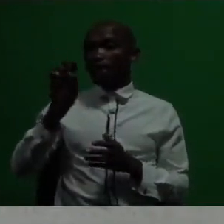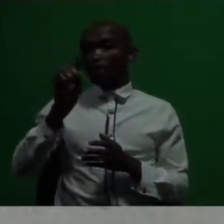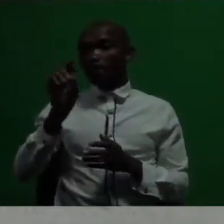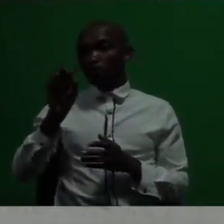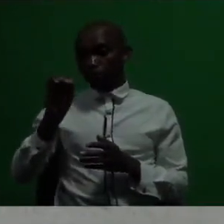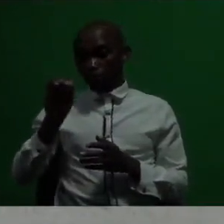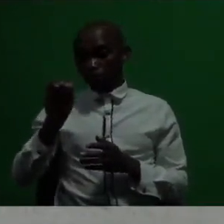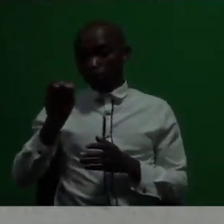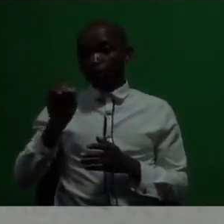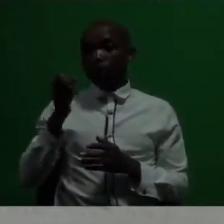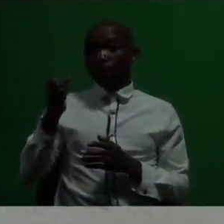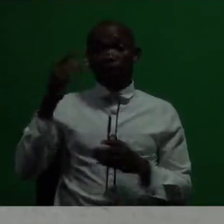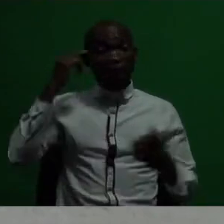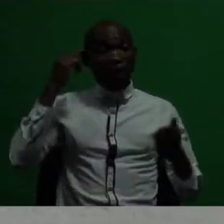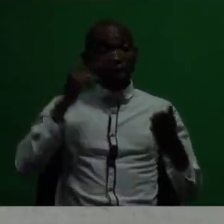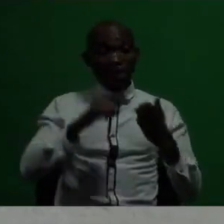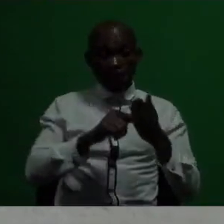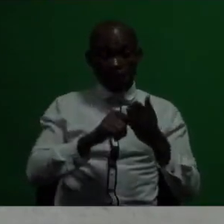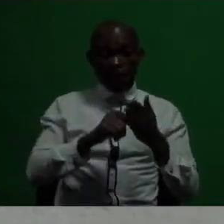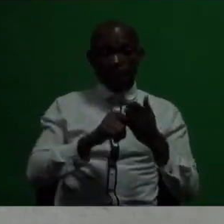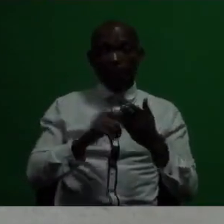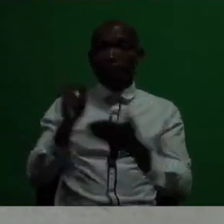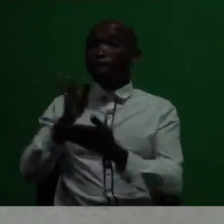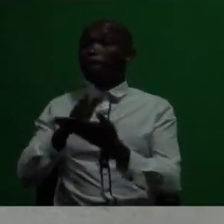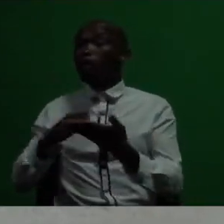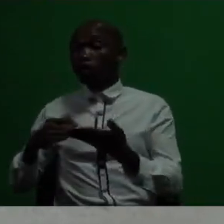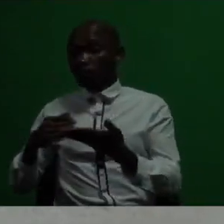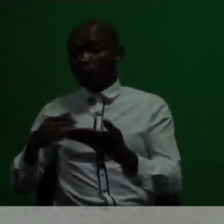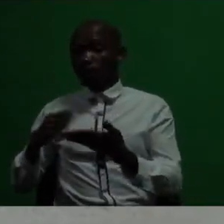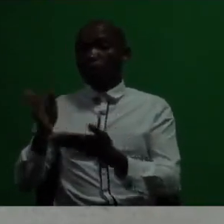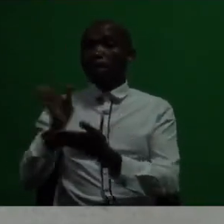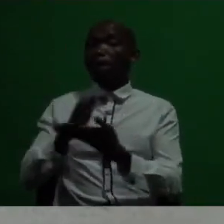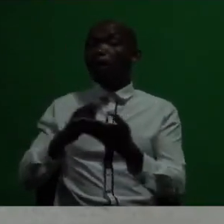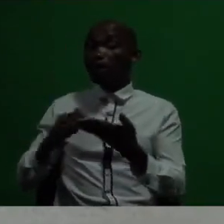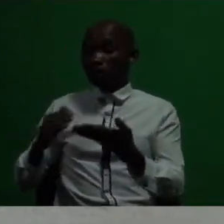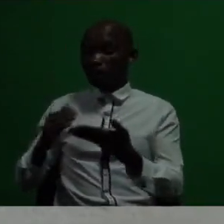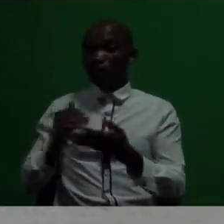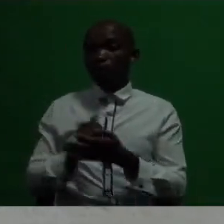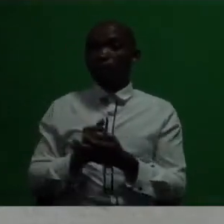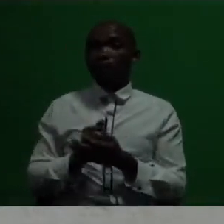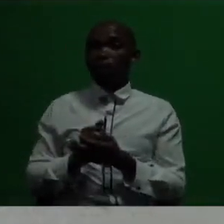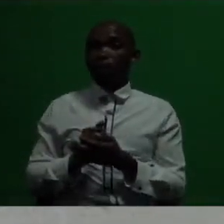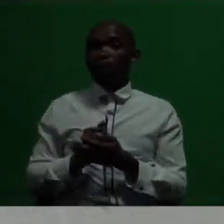and which means parts.